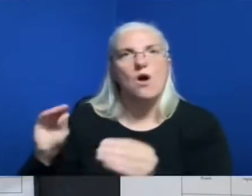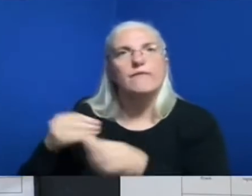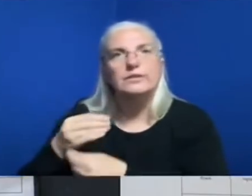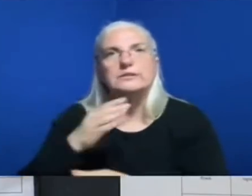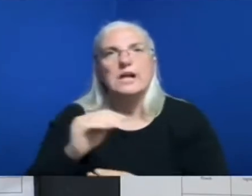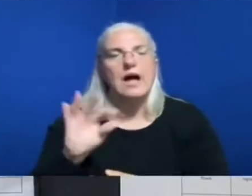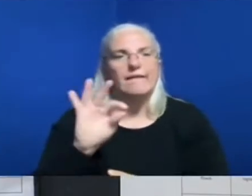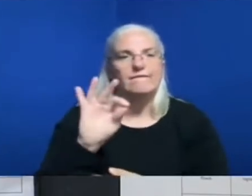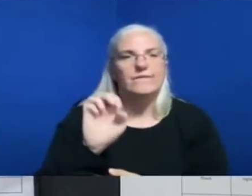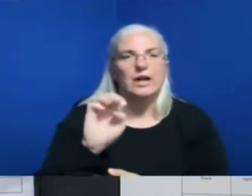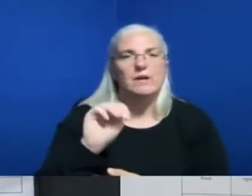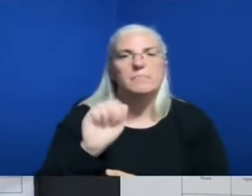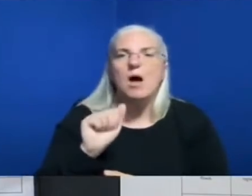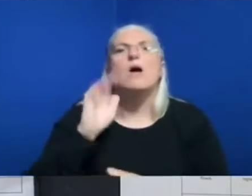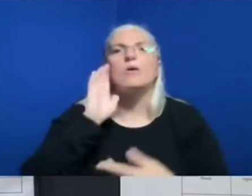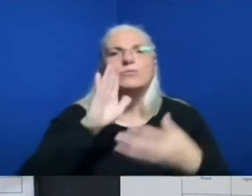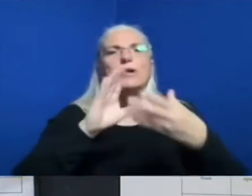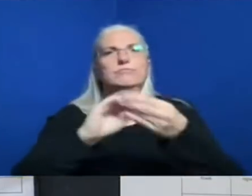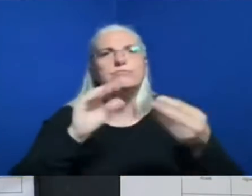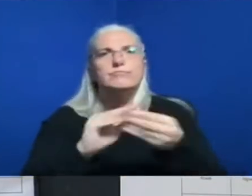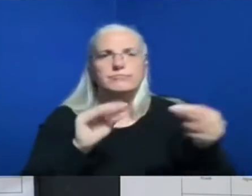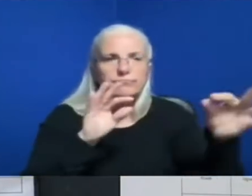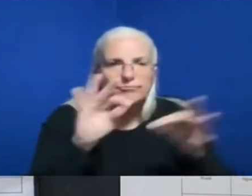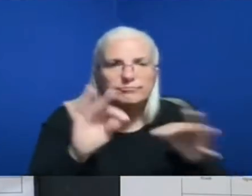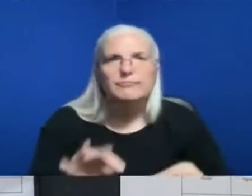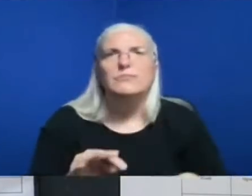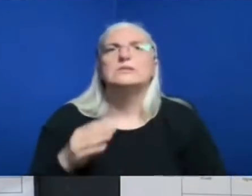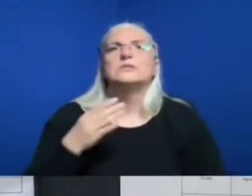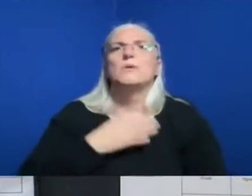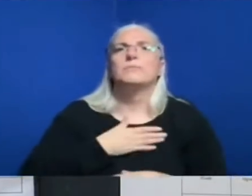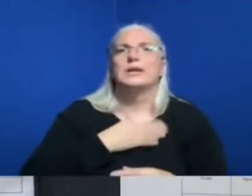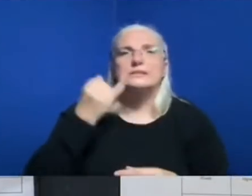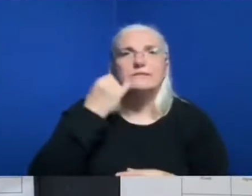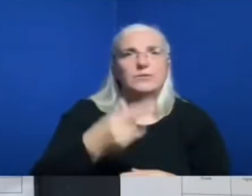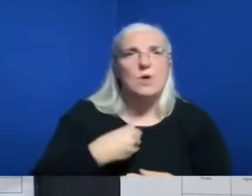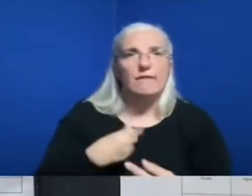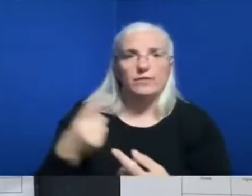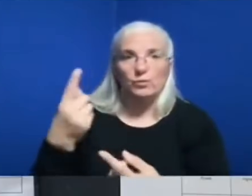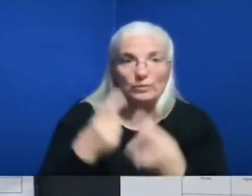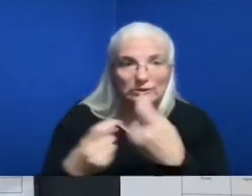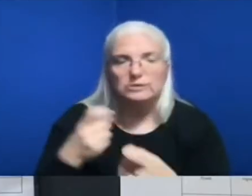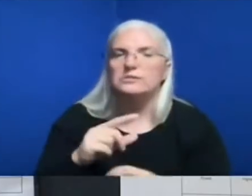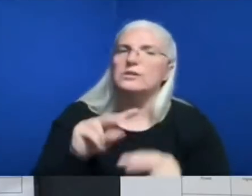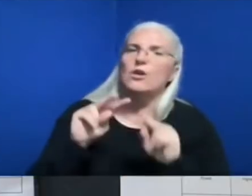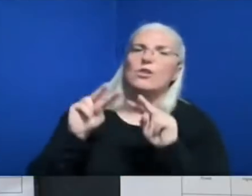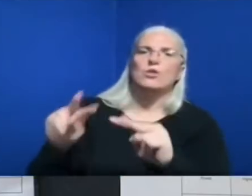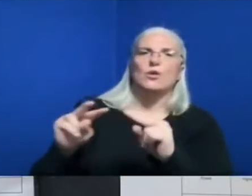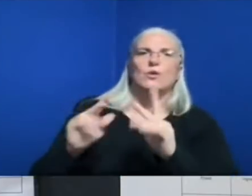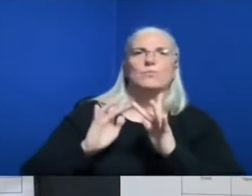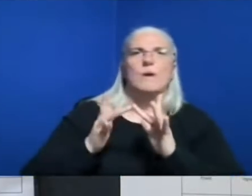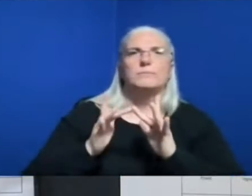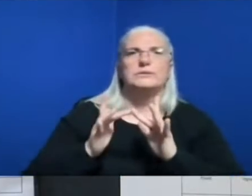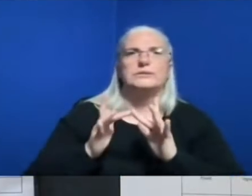directly. Again, please follow our webpage for information and details on when these meetings will take place.